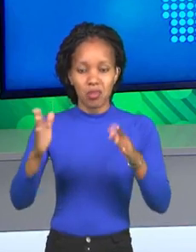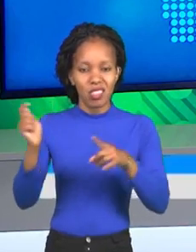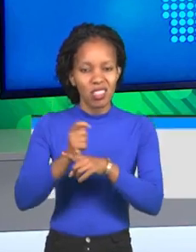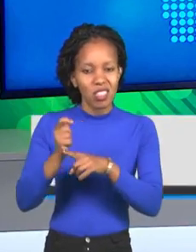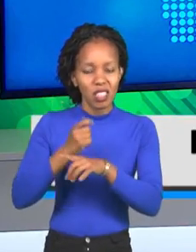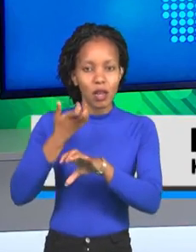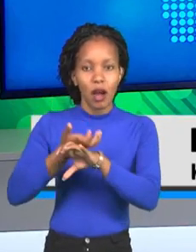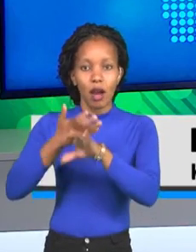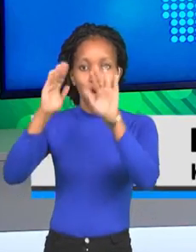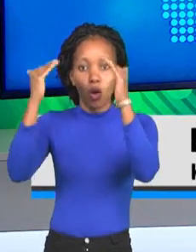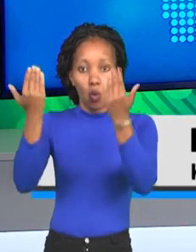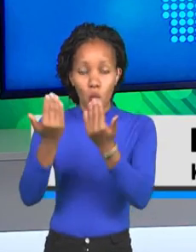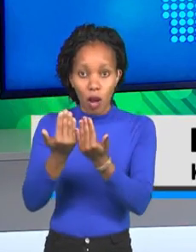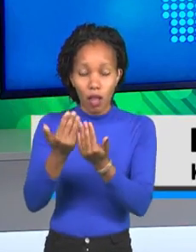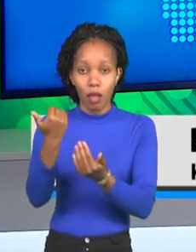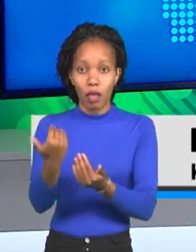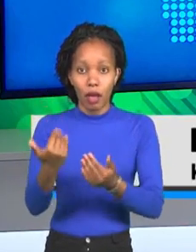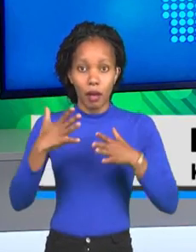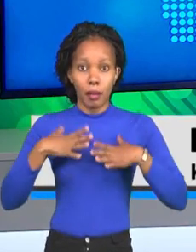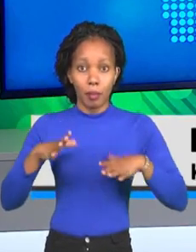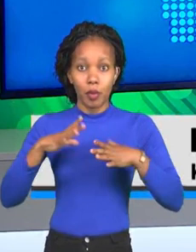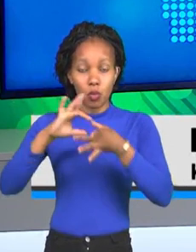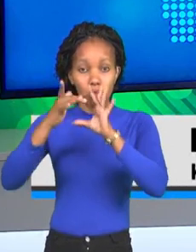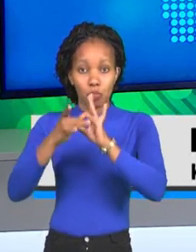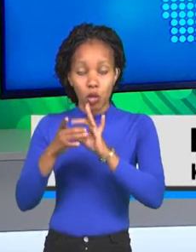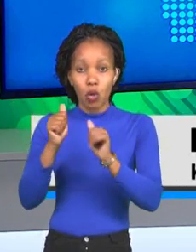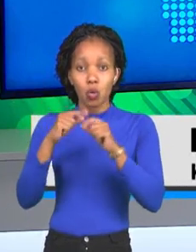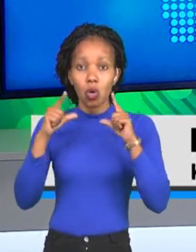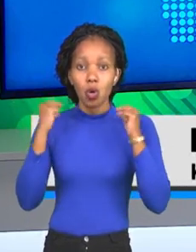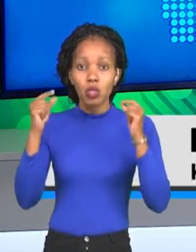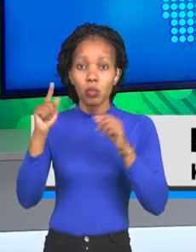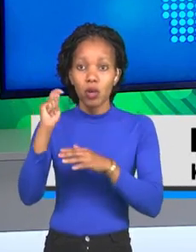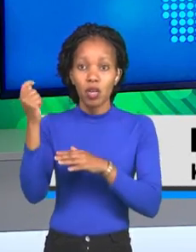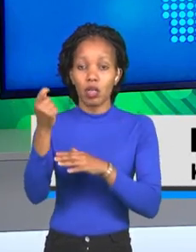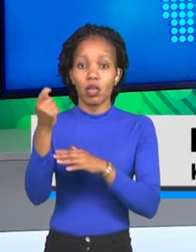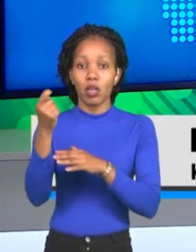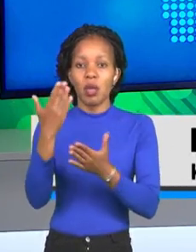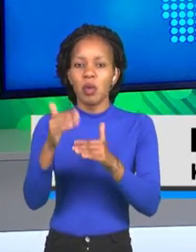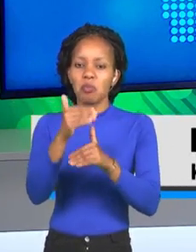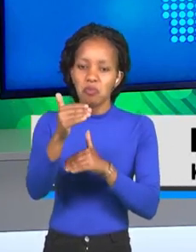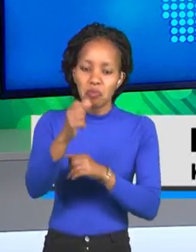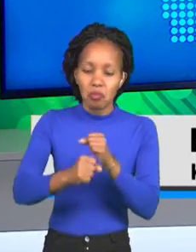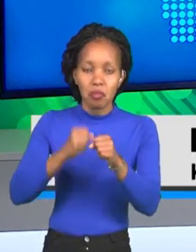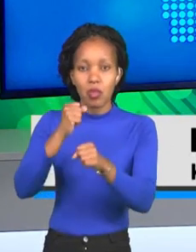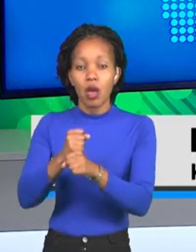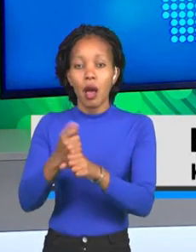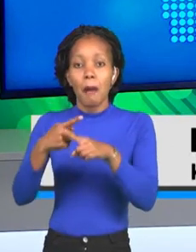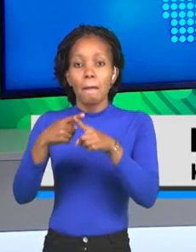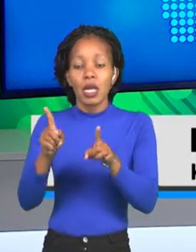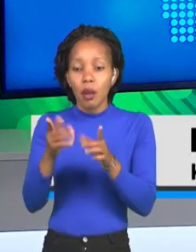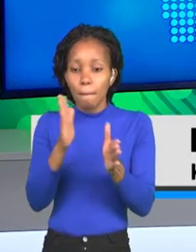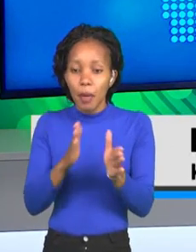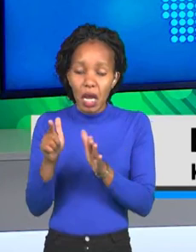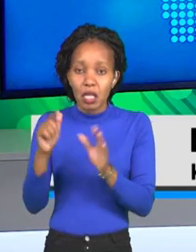the upcoming World Junior Athletics Championships that are set to be hosted by Kenya in just over a year. However, preparations